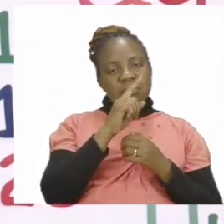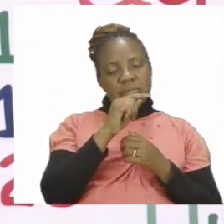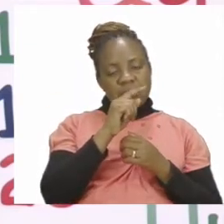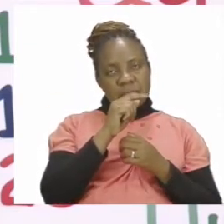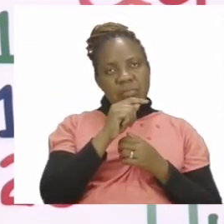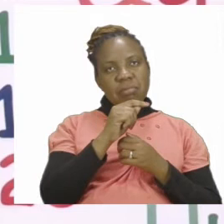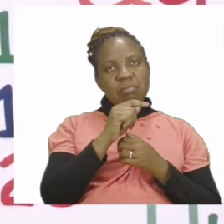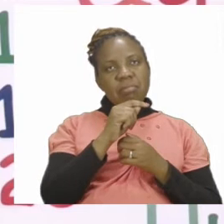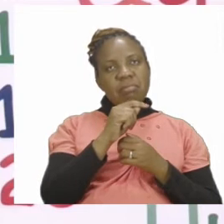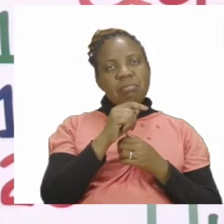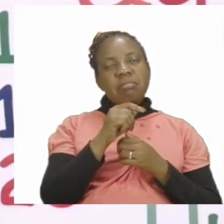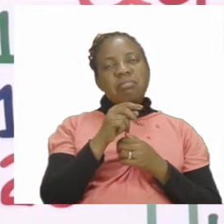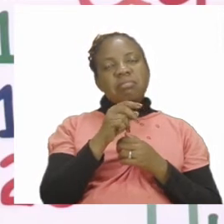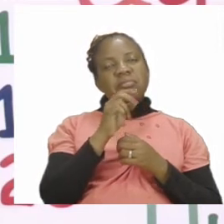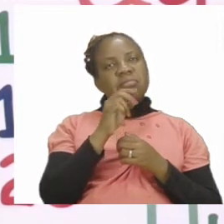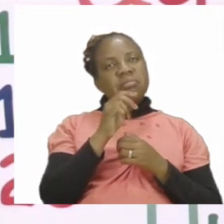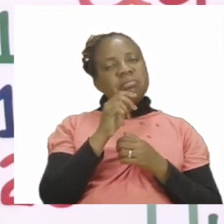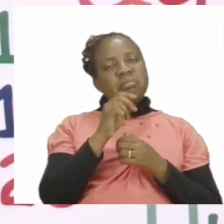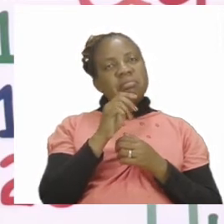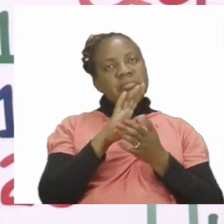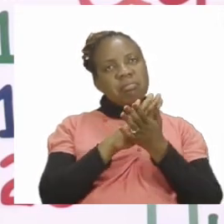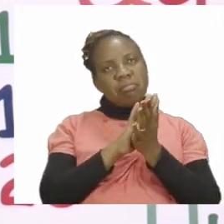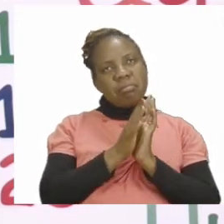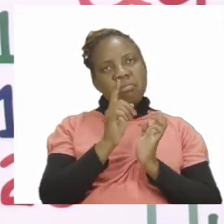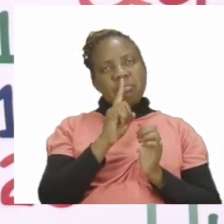number 27. So